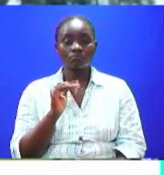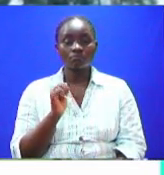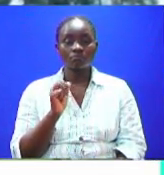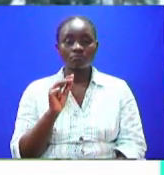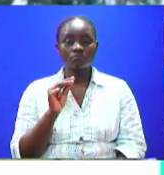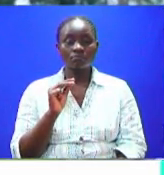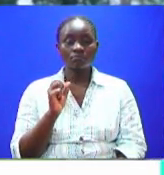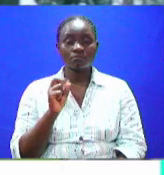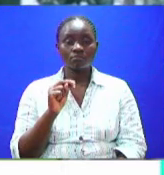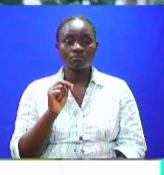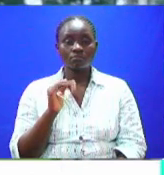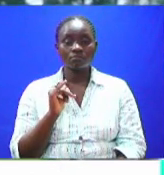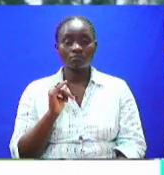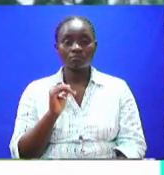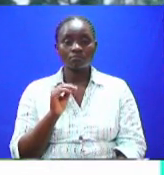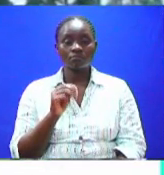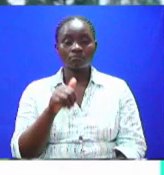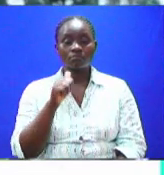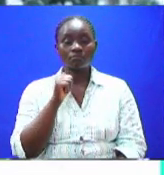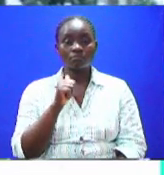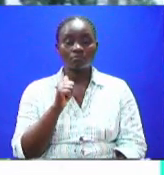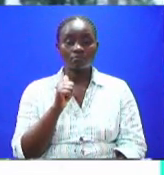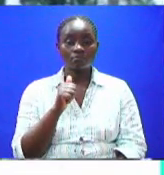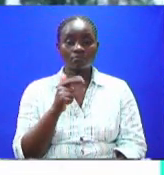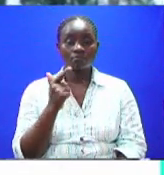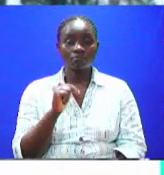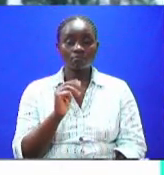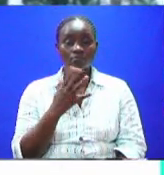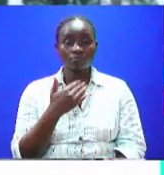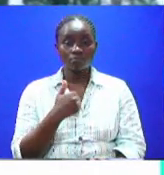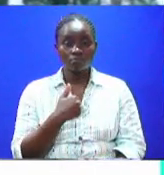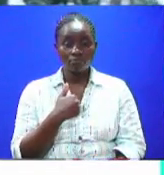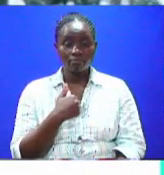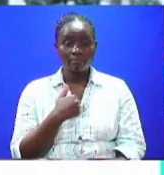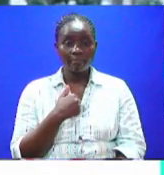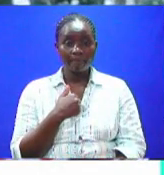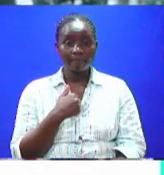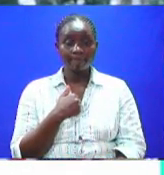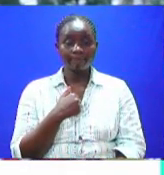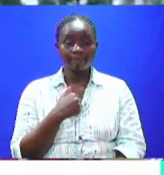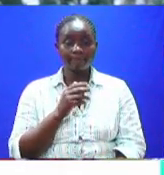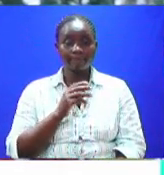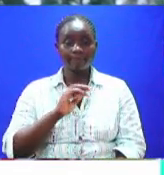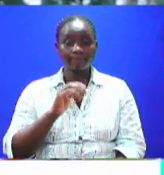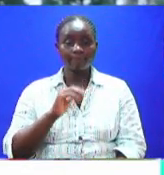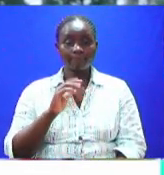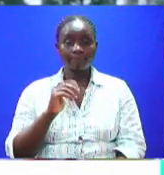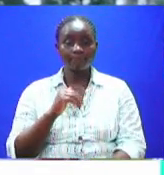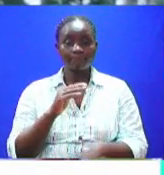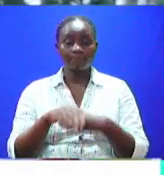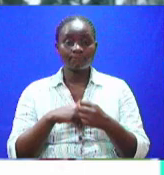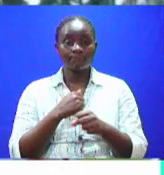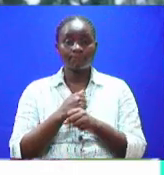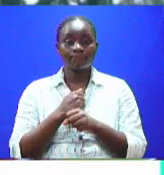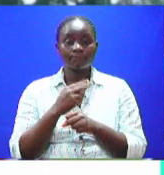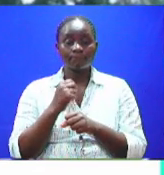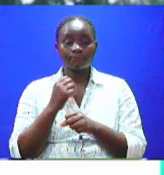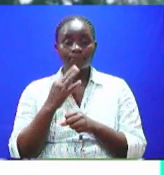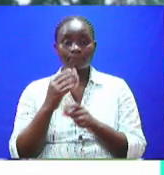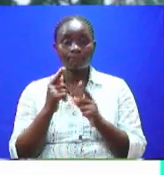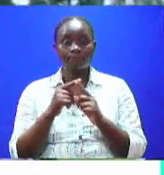Federation Nyamira County Branch roiga tuwabuate Nyamira County 2023-2024 County League